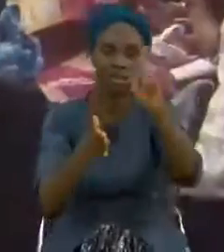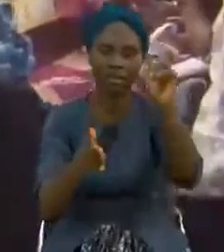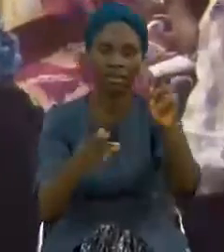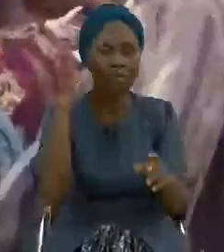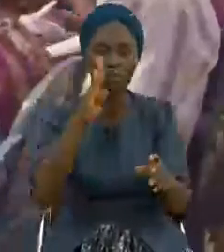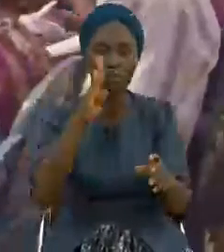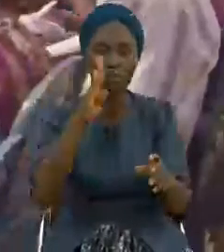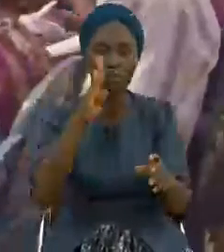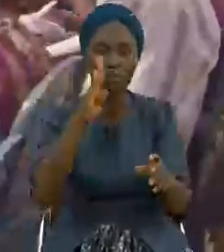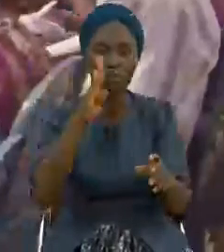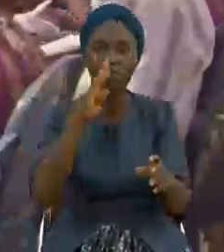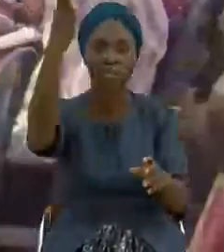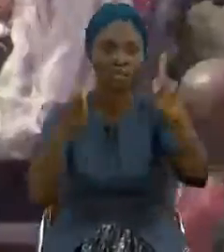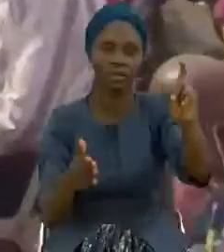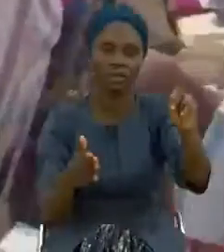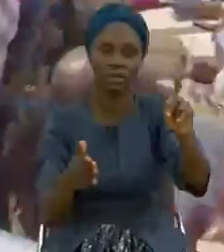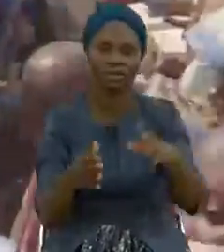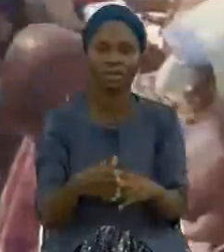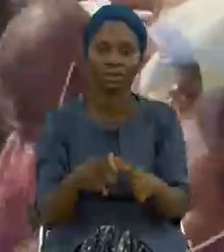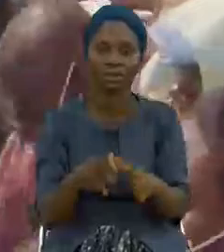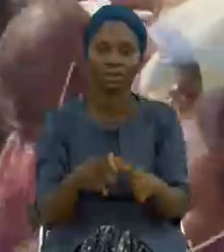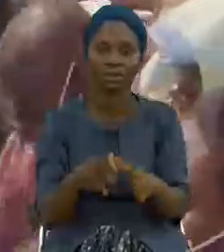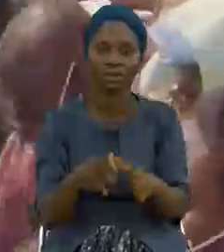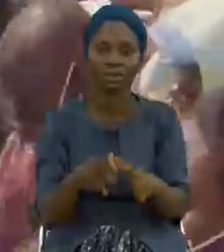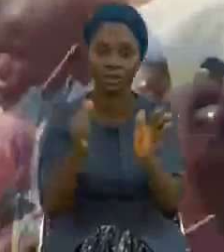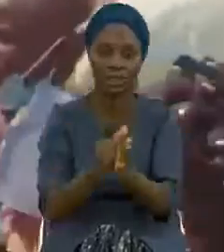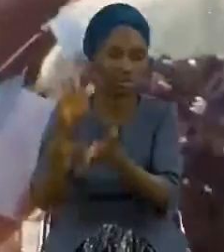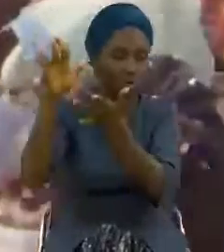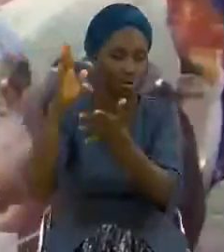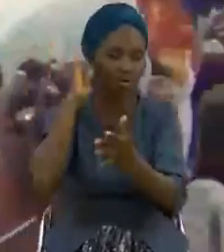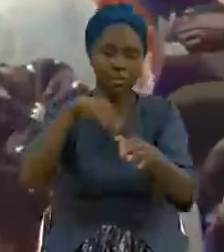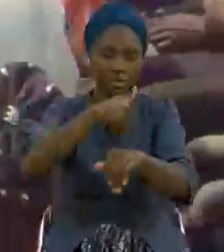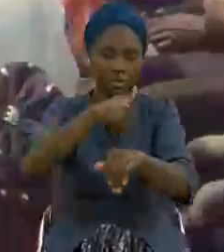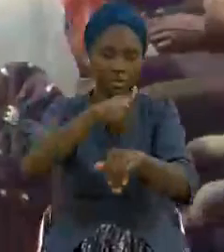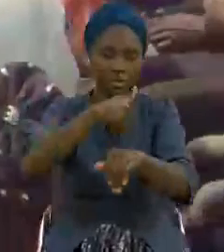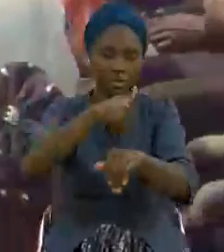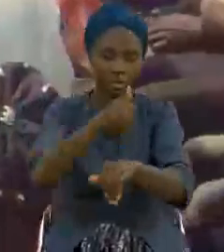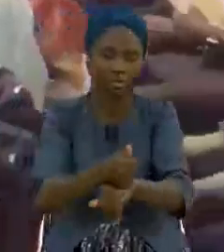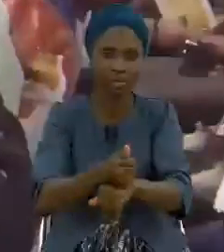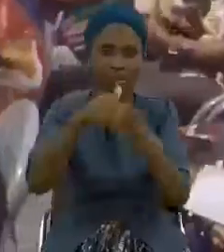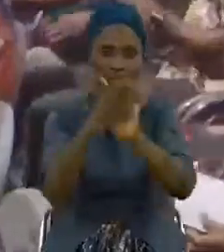hope will be confirmed in Jesus' name.